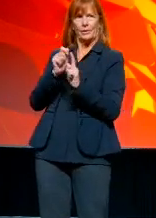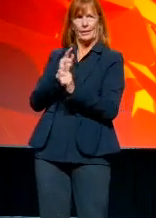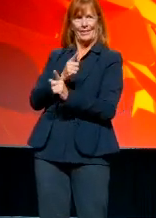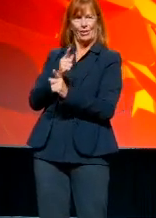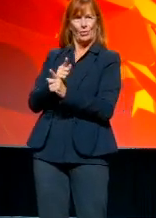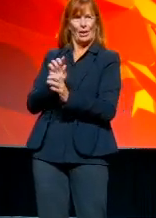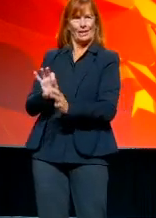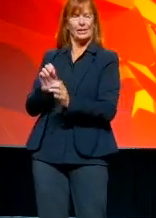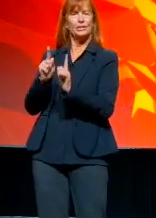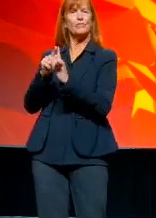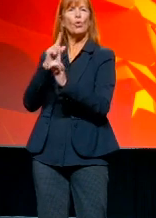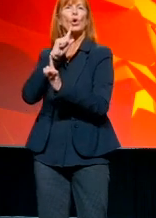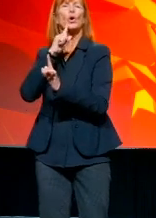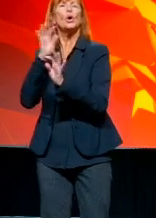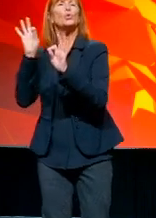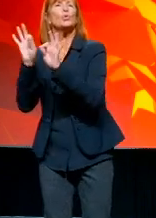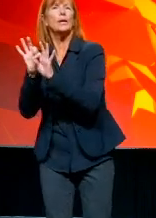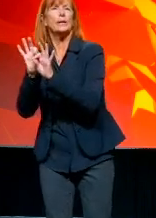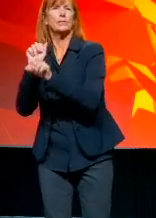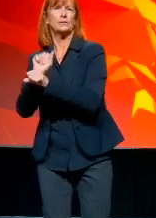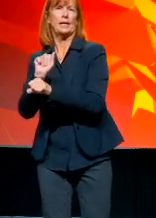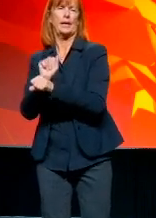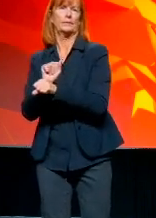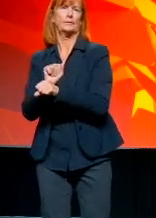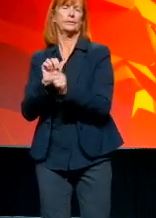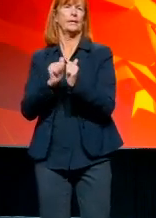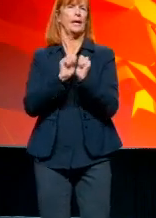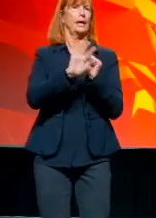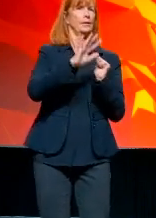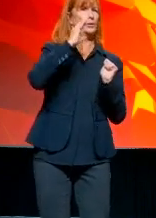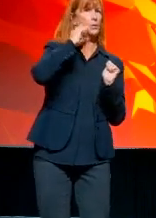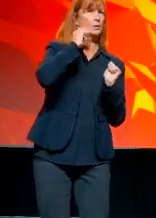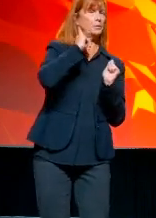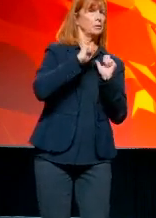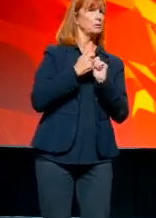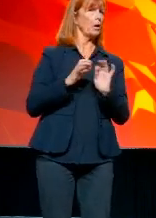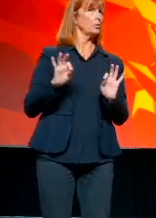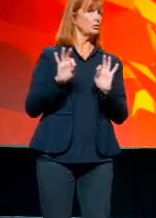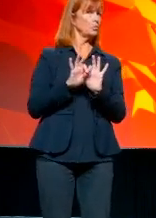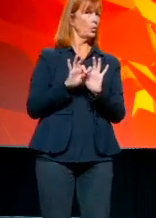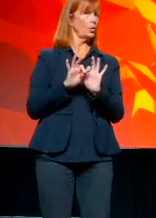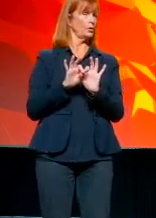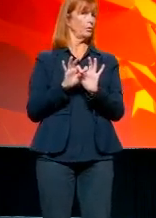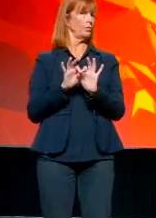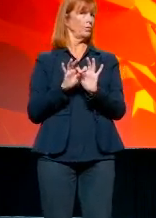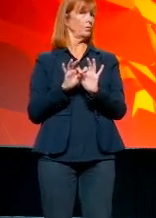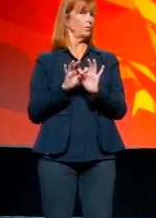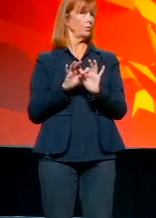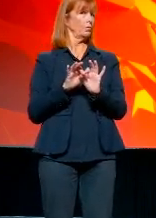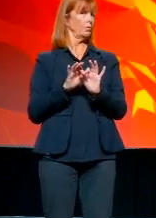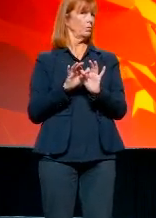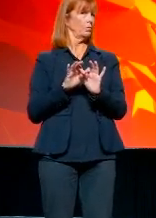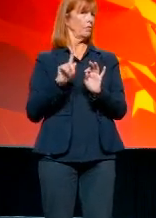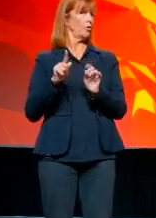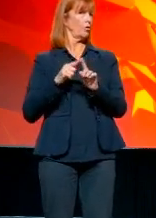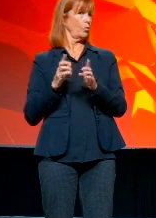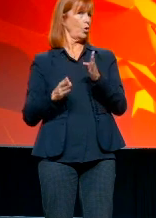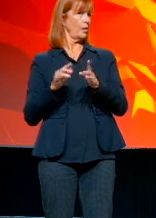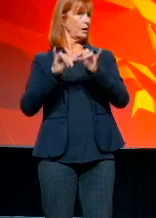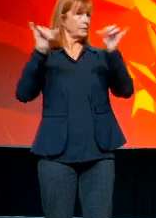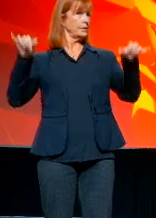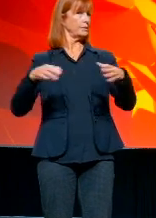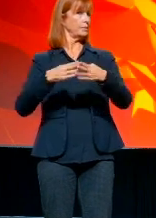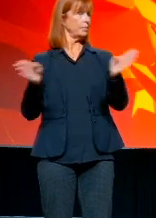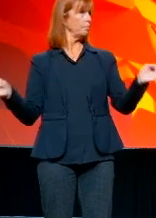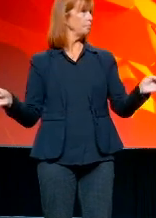tasks? And in your own experience, how important is that for the robotics in the whole ecosystem? Got it. So you're saying especially